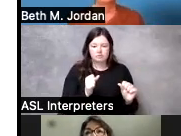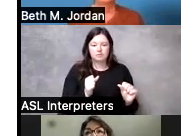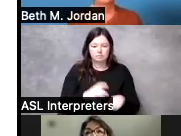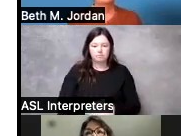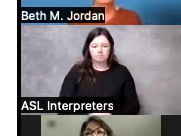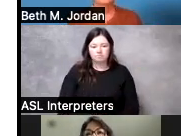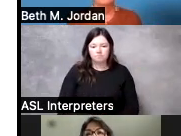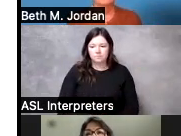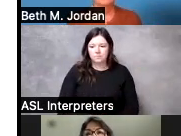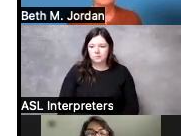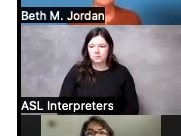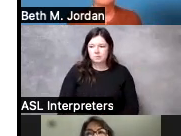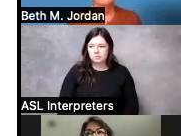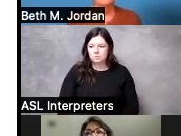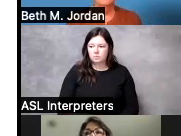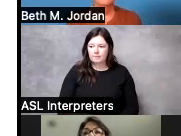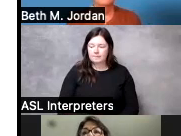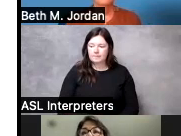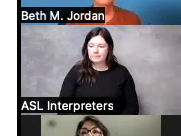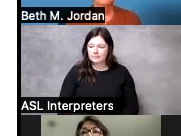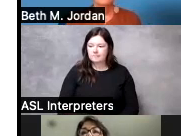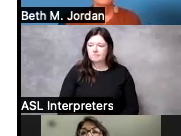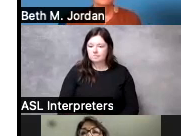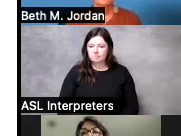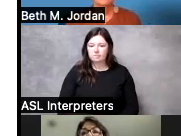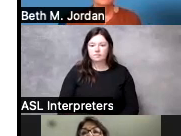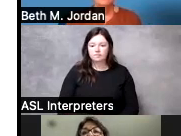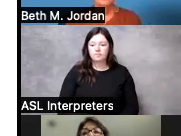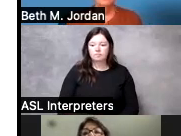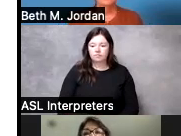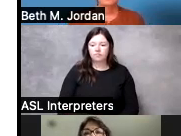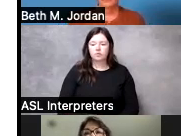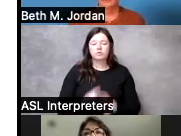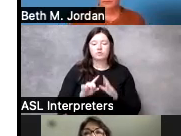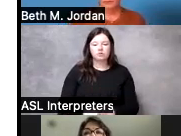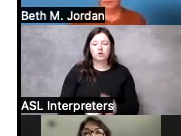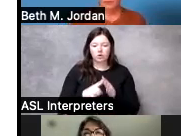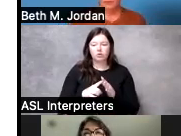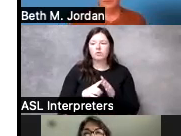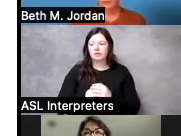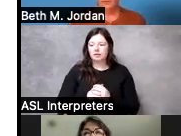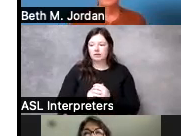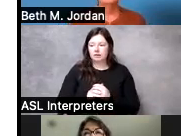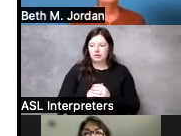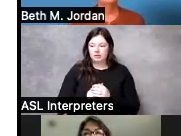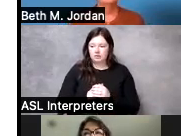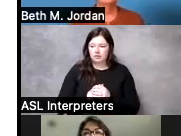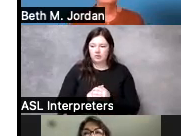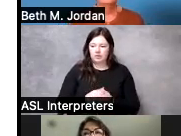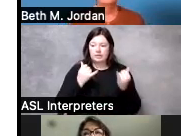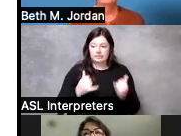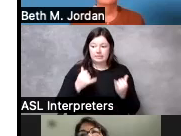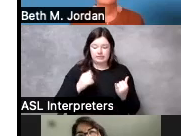undertaken. Next slide, thank you. So let's start with how we leveraged our existing governance